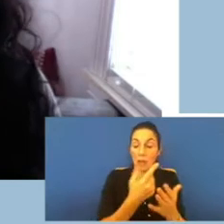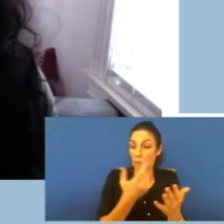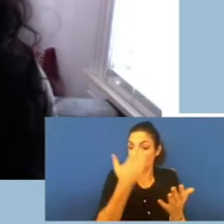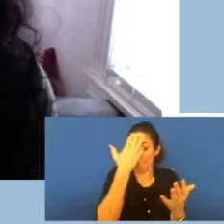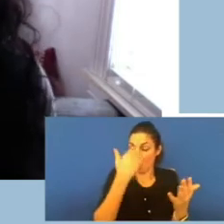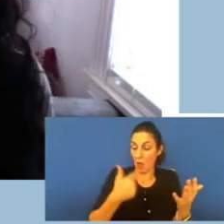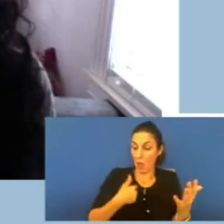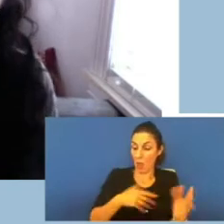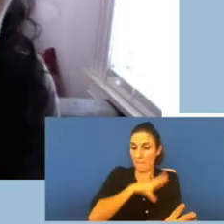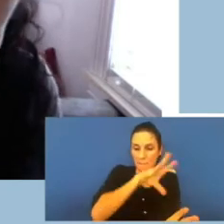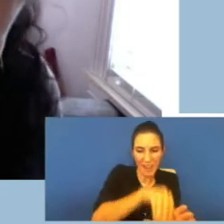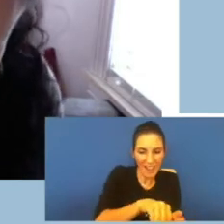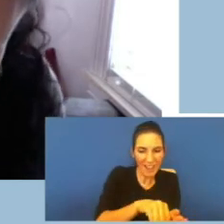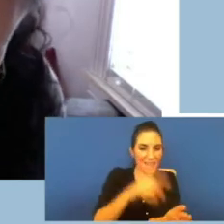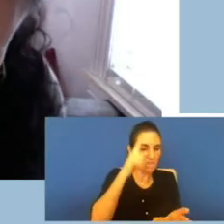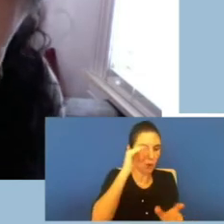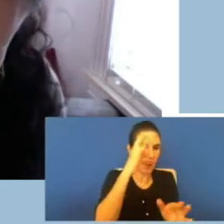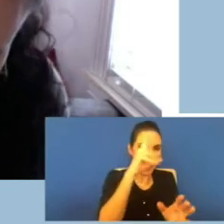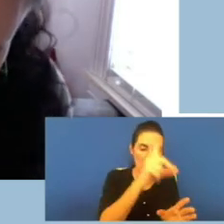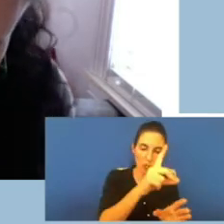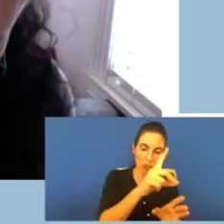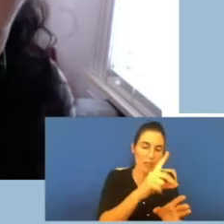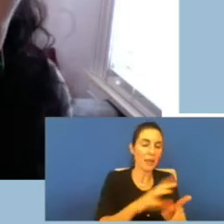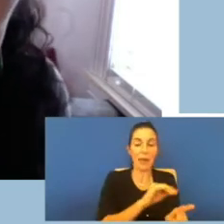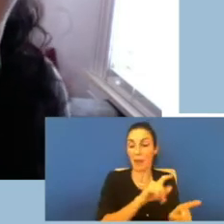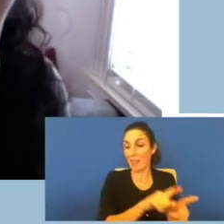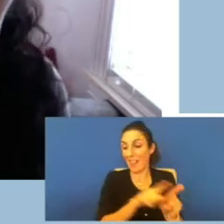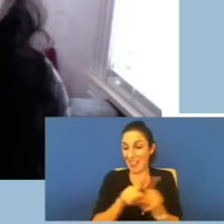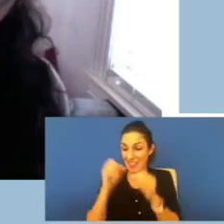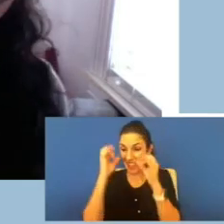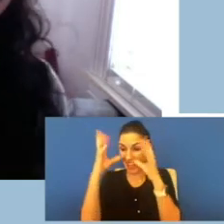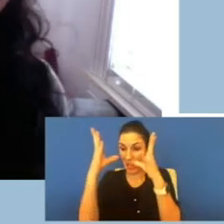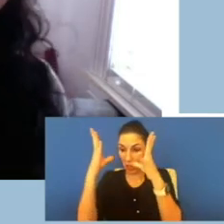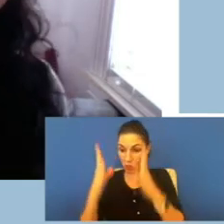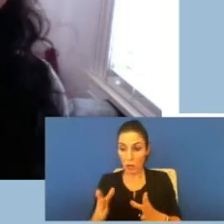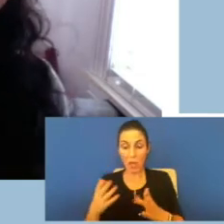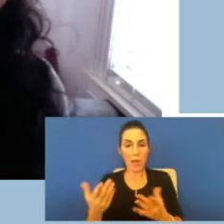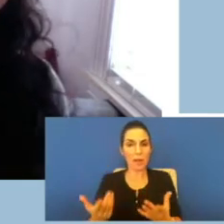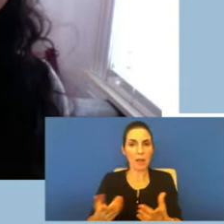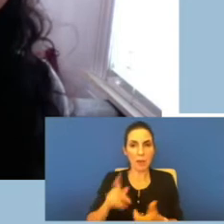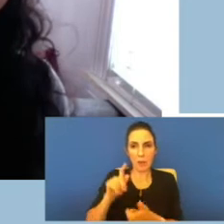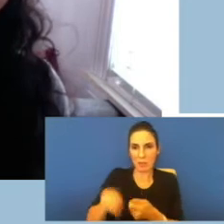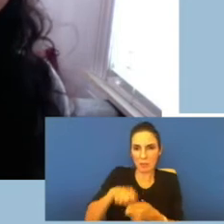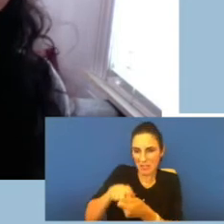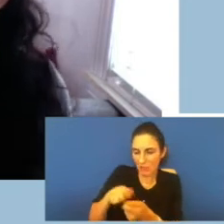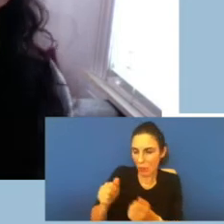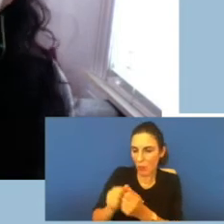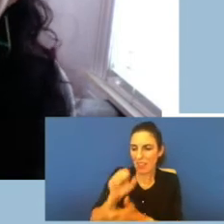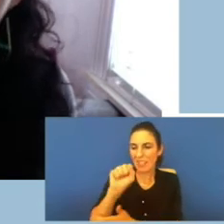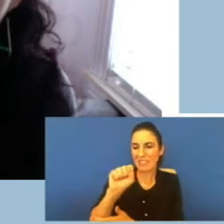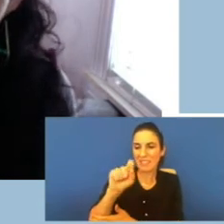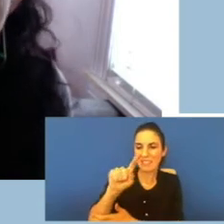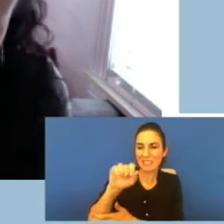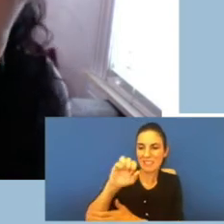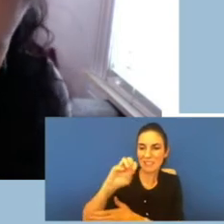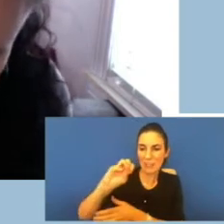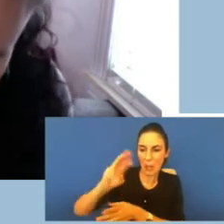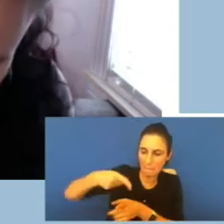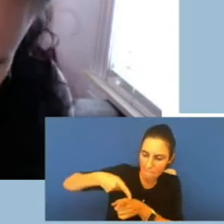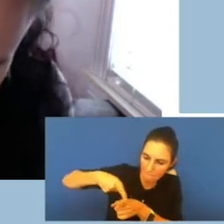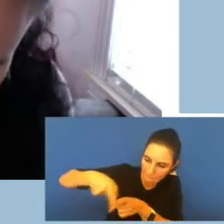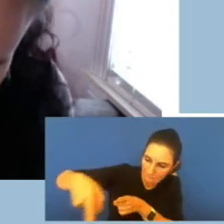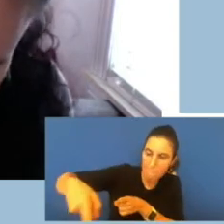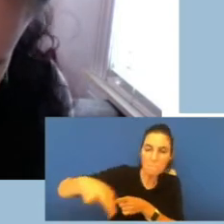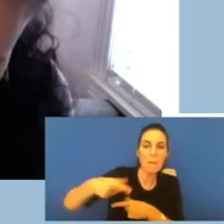as a field and as an educator. And I think particularly in the context of STEM, maybe I'll just plant a seed about this and